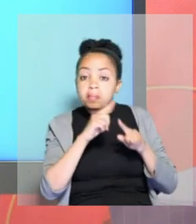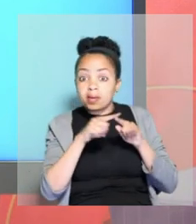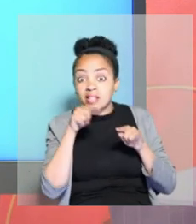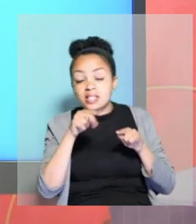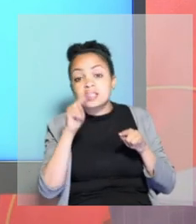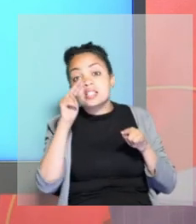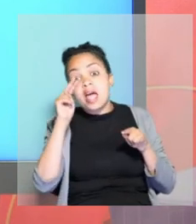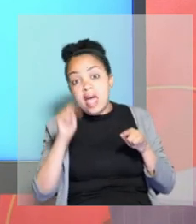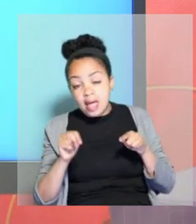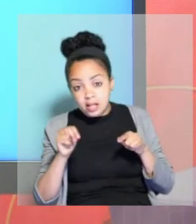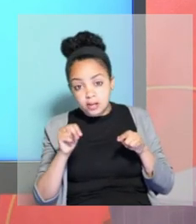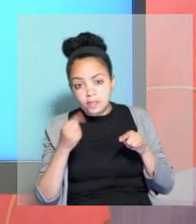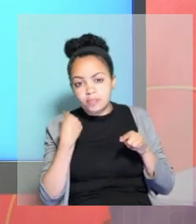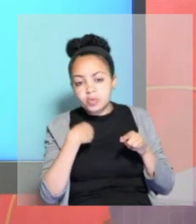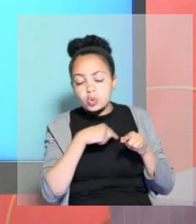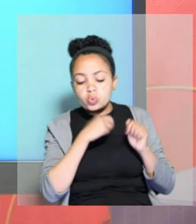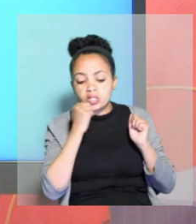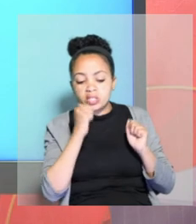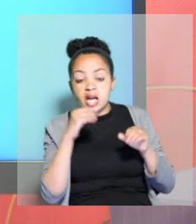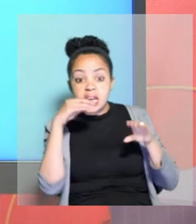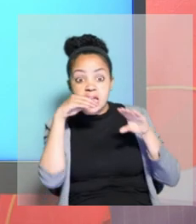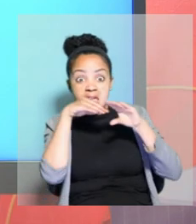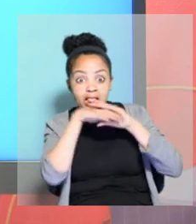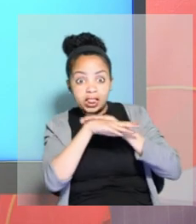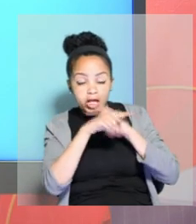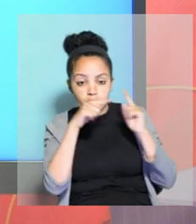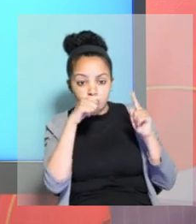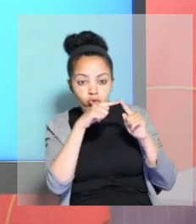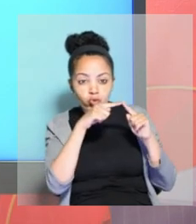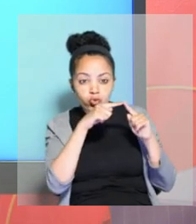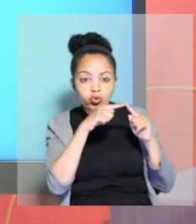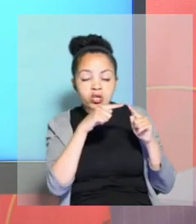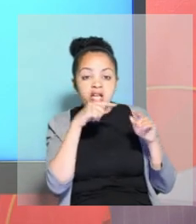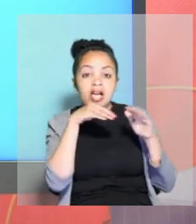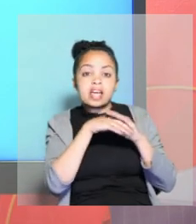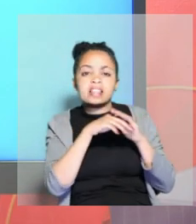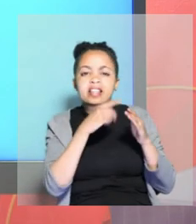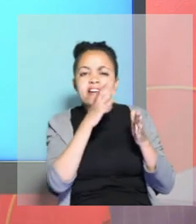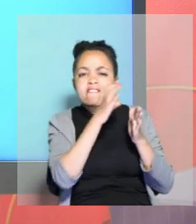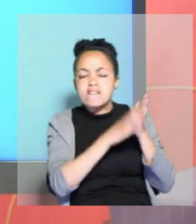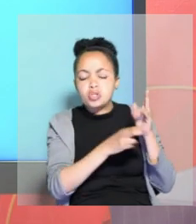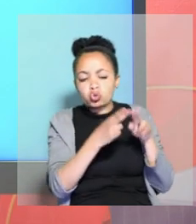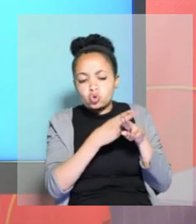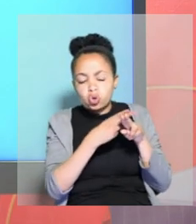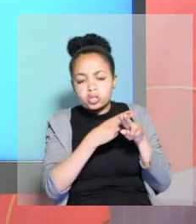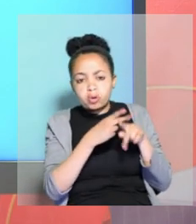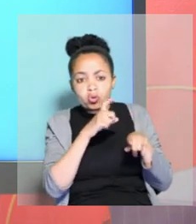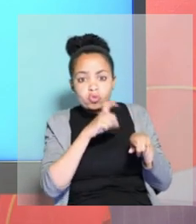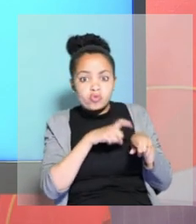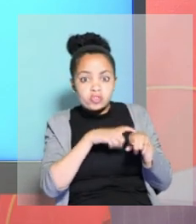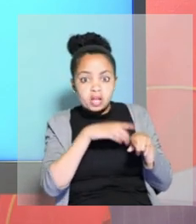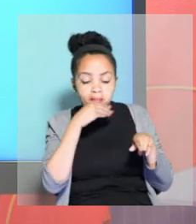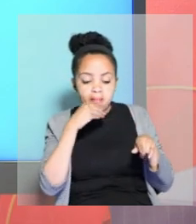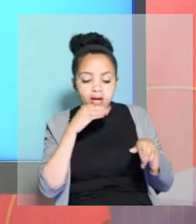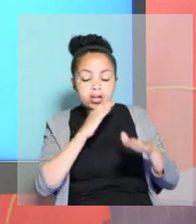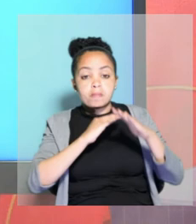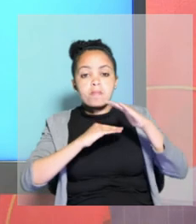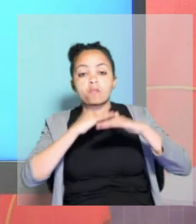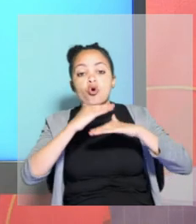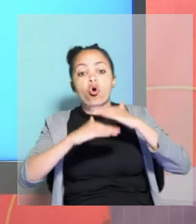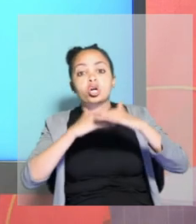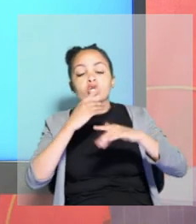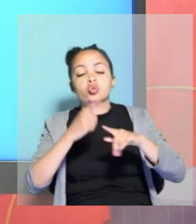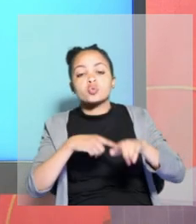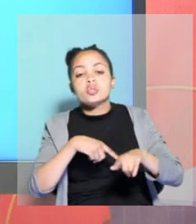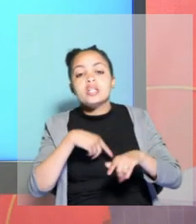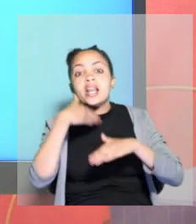one anyone which can enter into interface for short period of time and progress to next stage